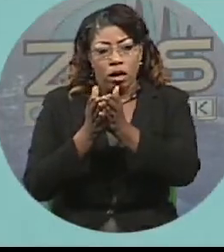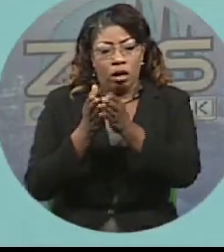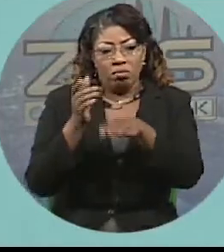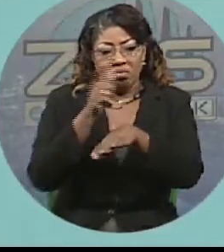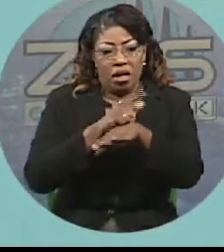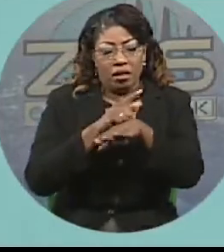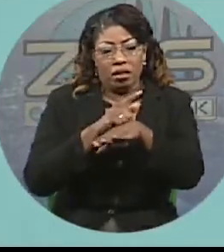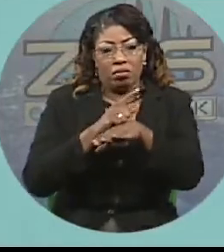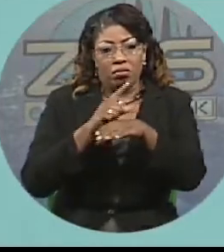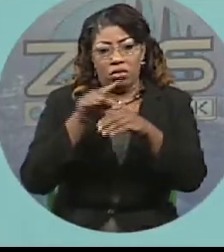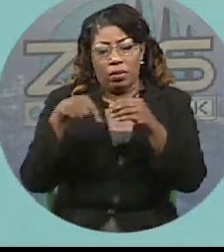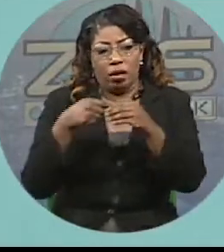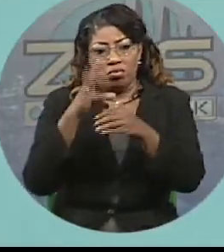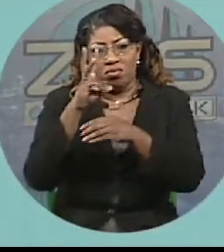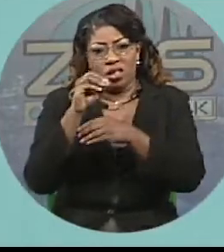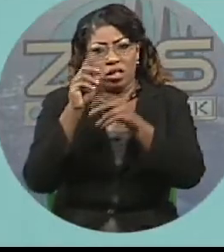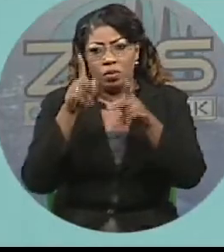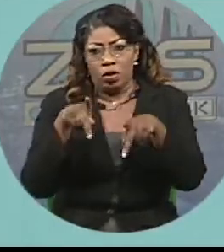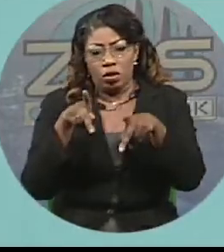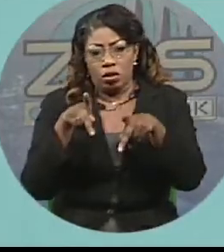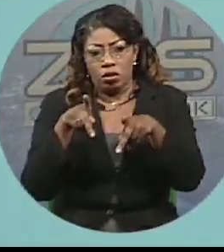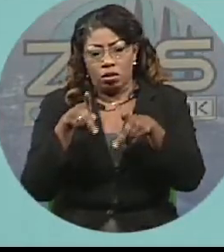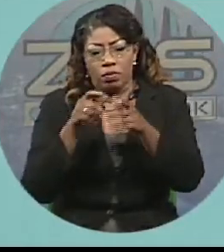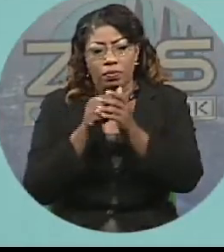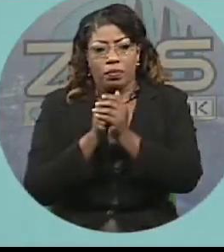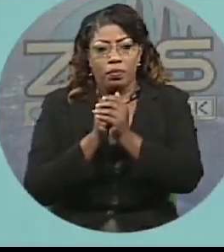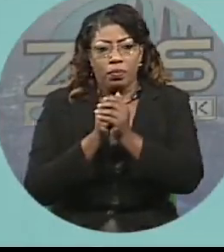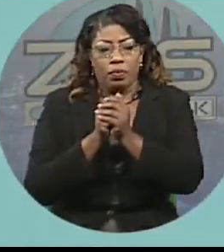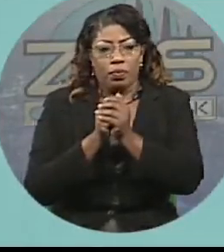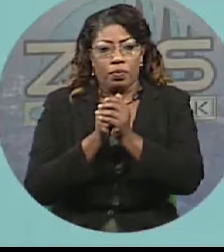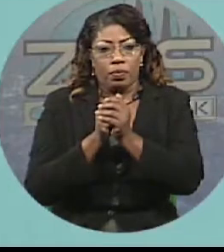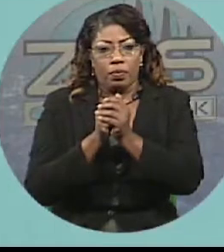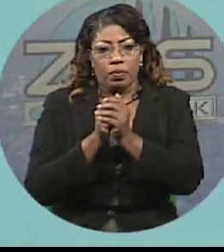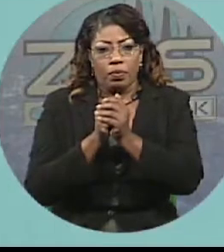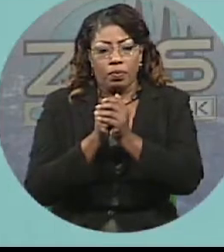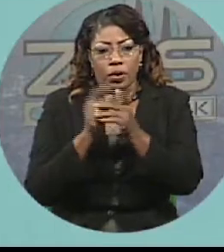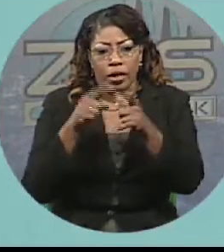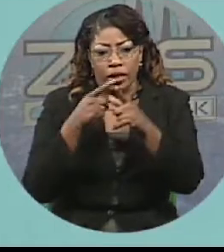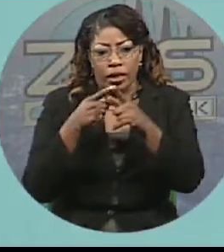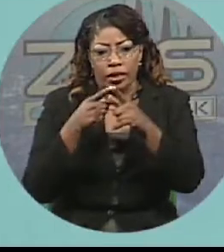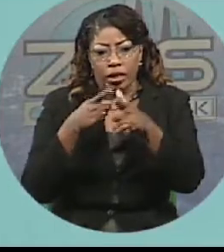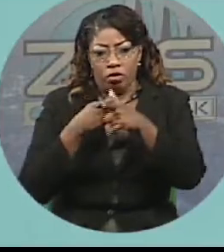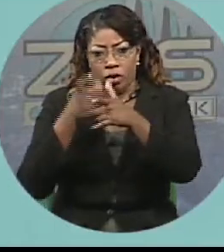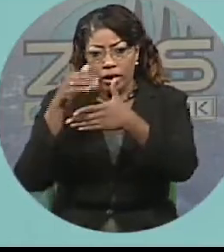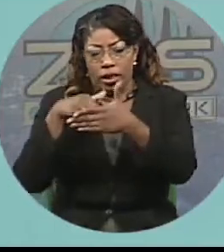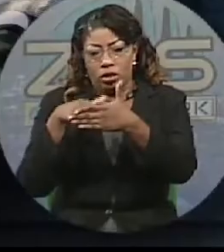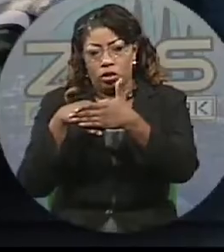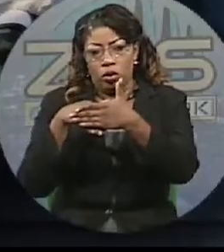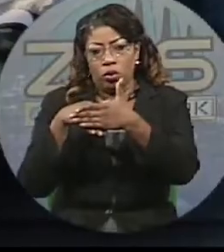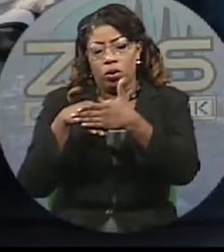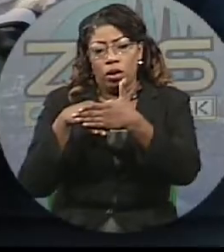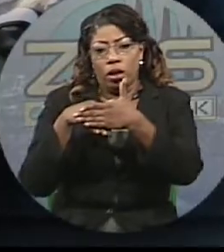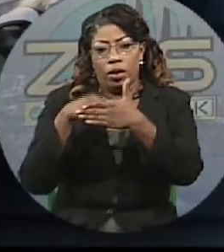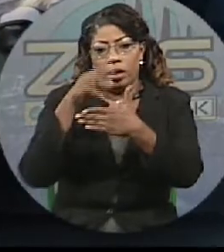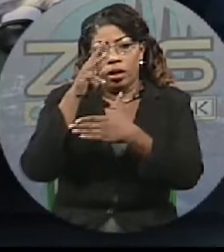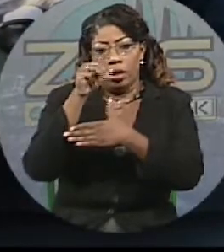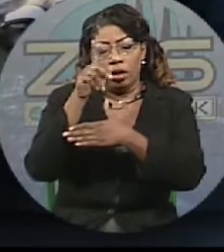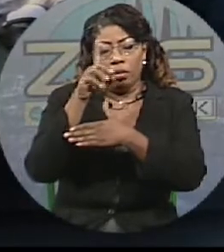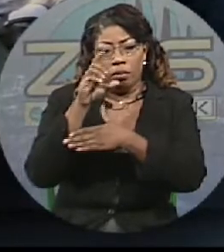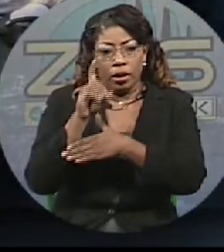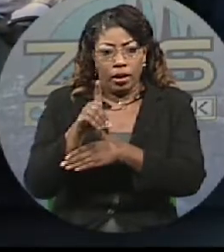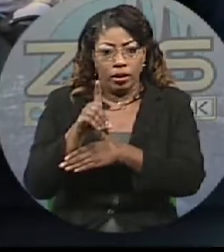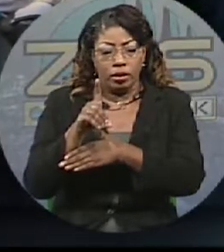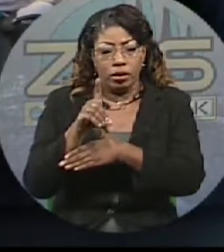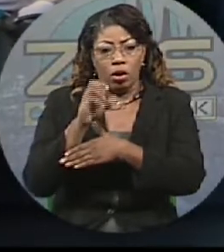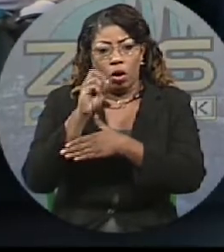60 persons undetected. And they probably went into the mud or the pigeon pea. So we want to try